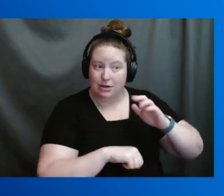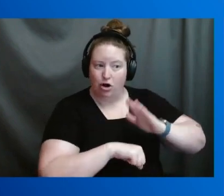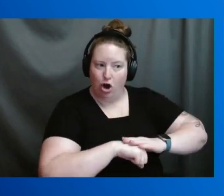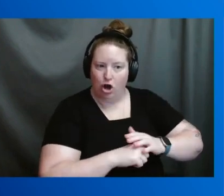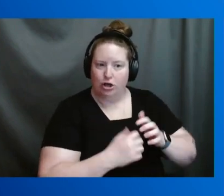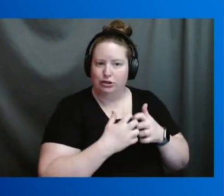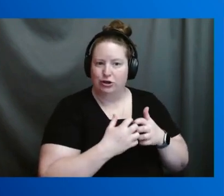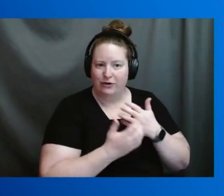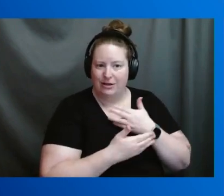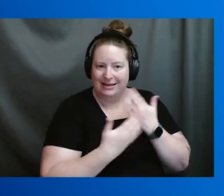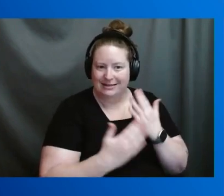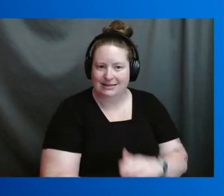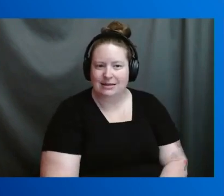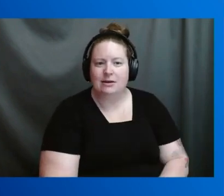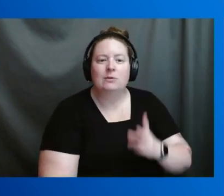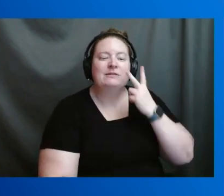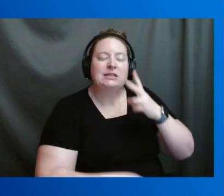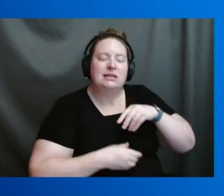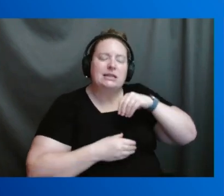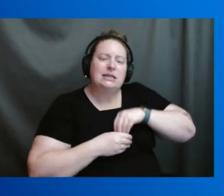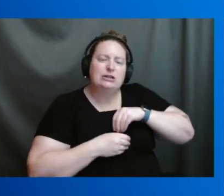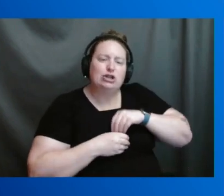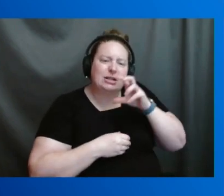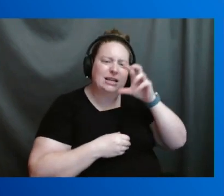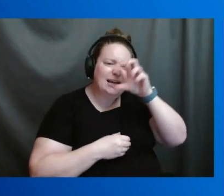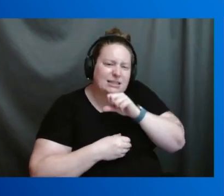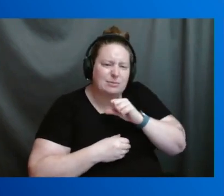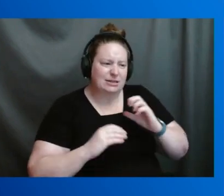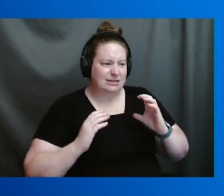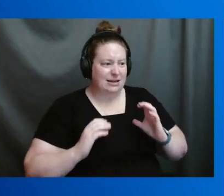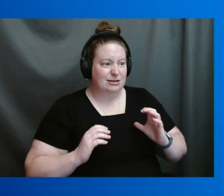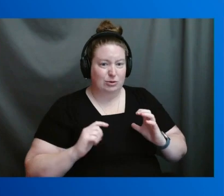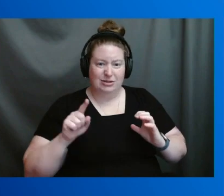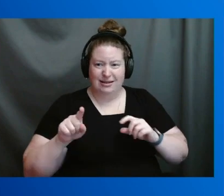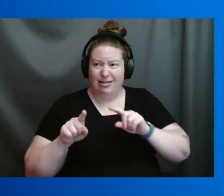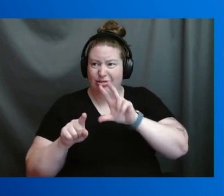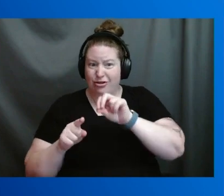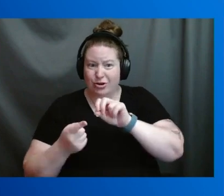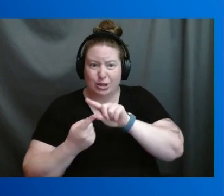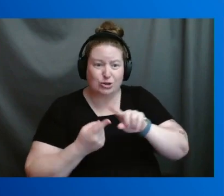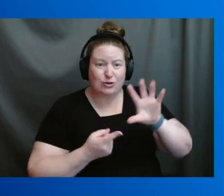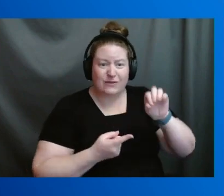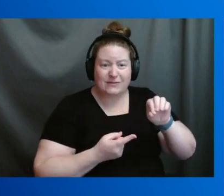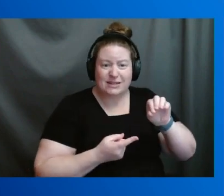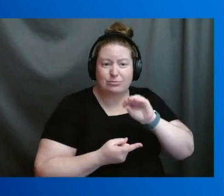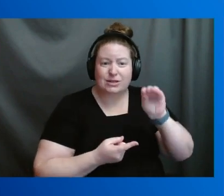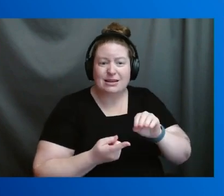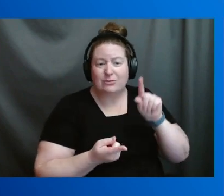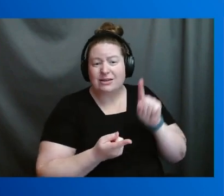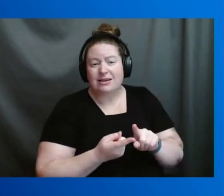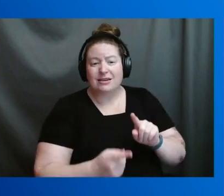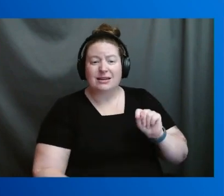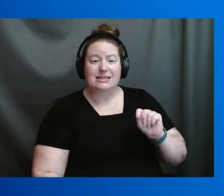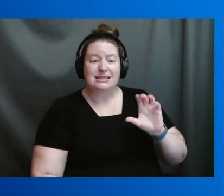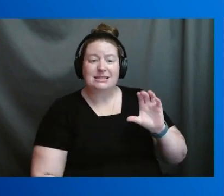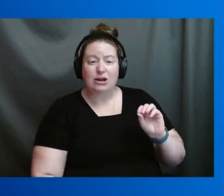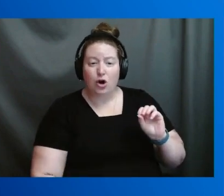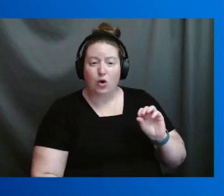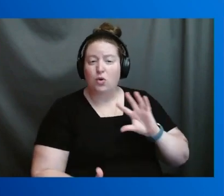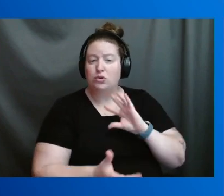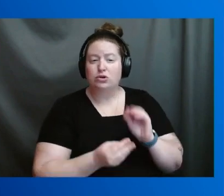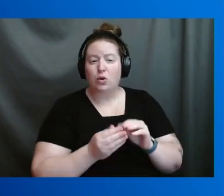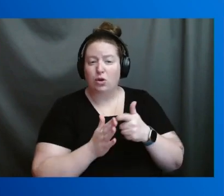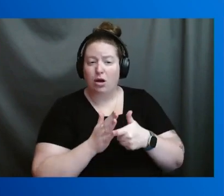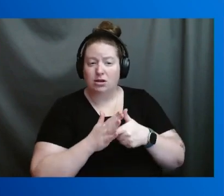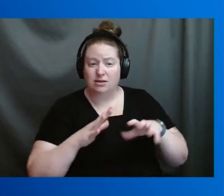have seen internal estimates or customers say anywhere between 30 to 50% reduction in TCO, or total cost of ownership, at the point of